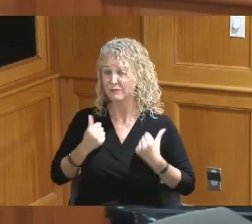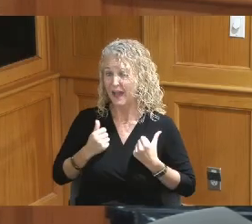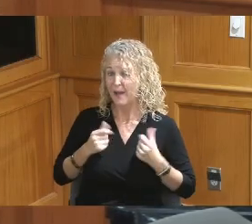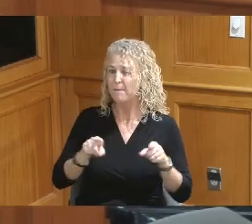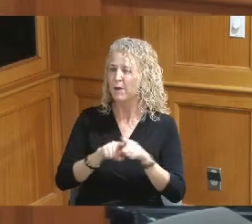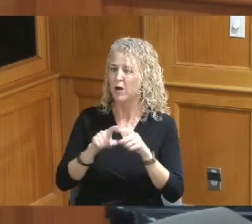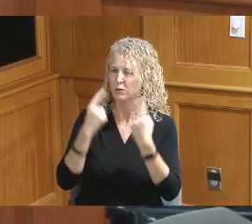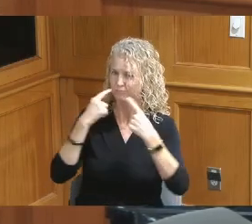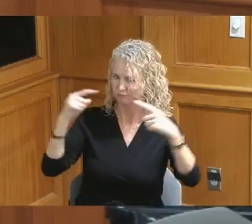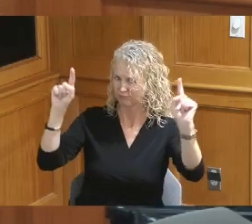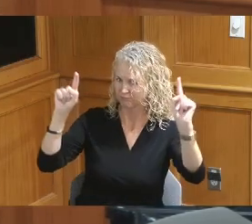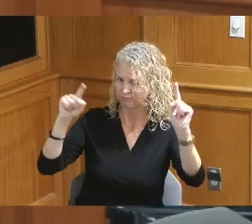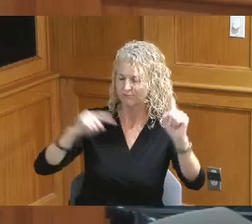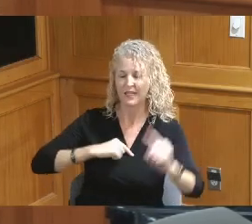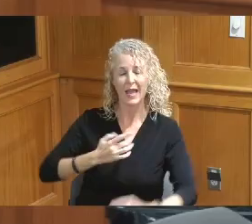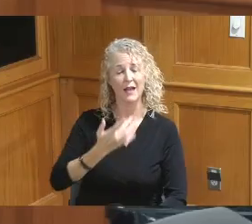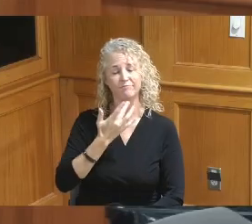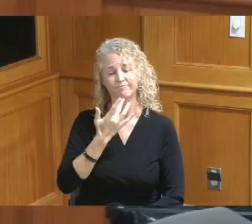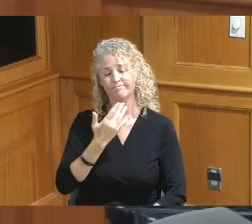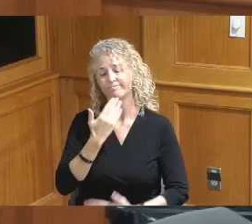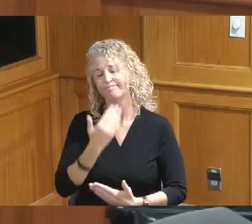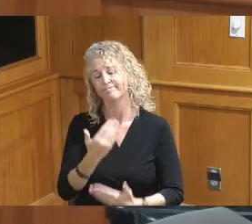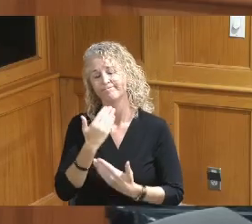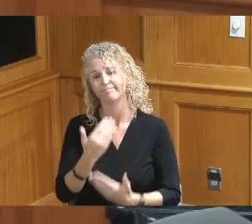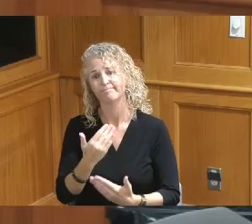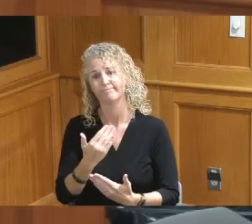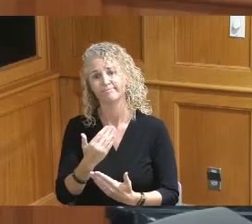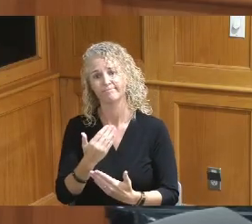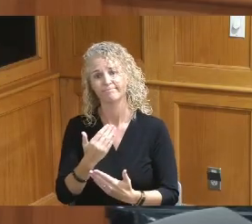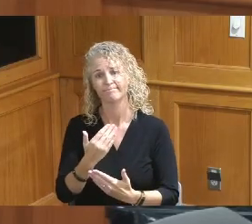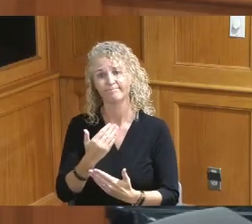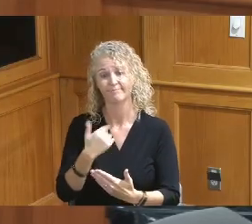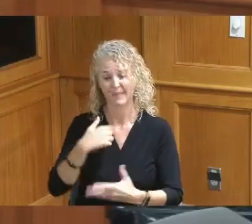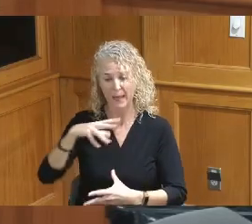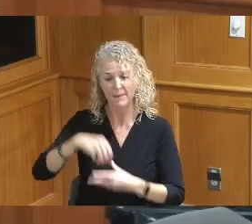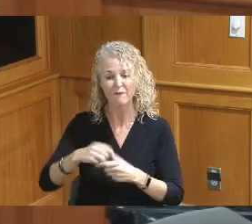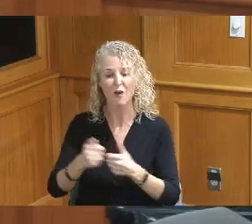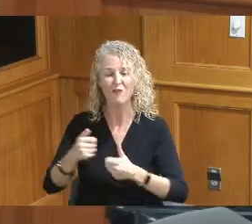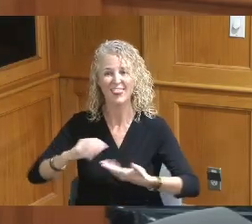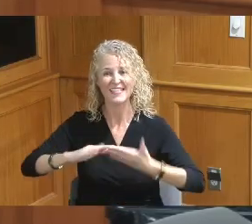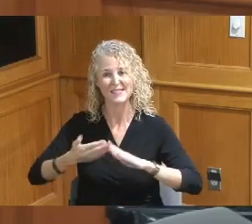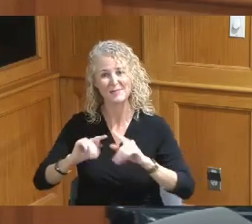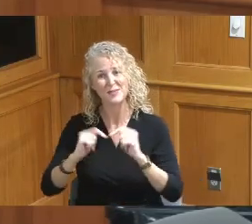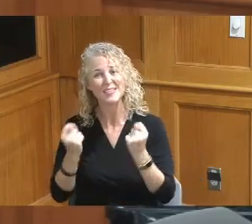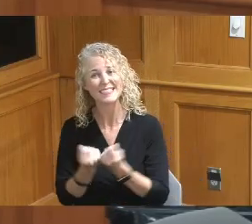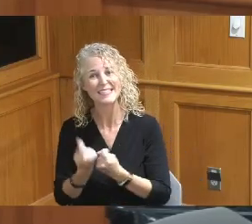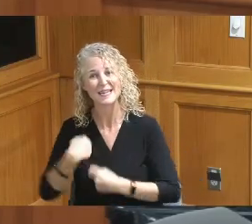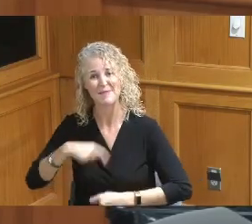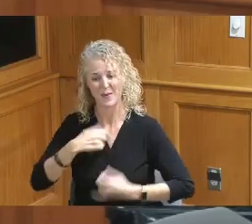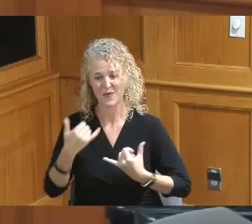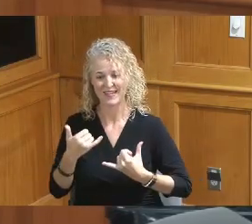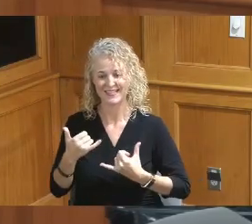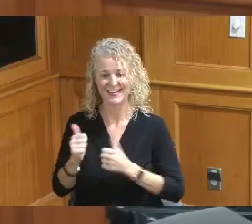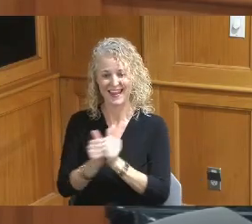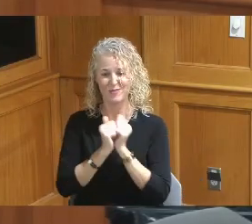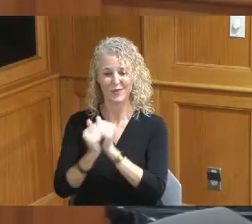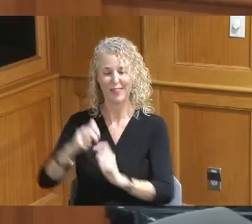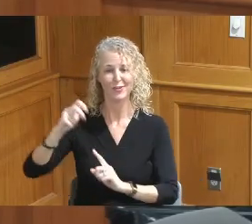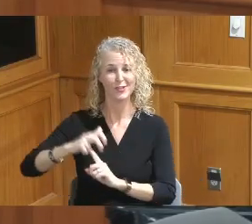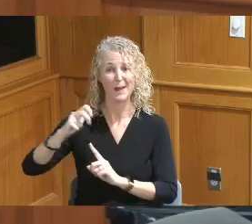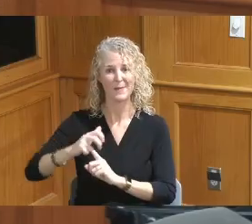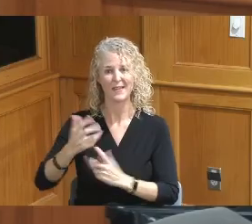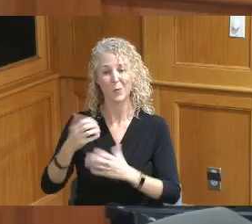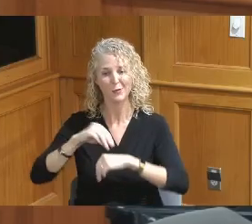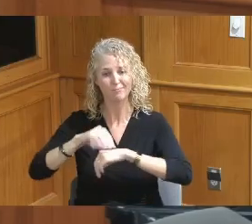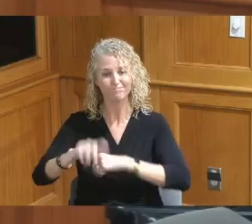thrive. I am grateful to be on a part of this community team of champions for change and all